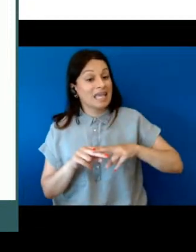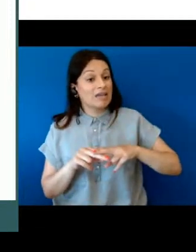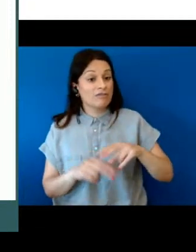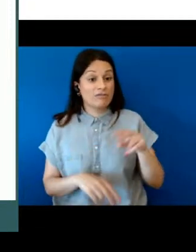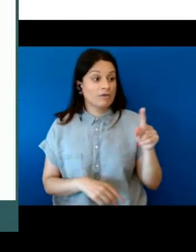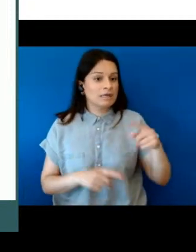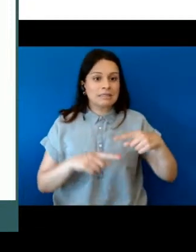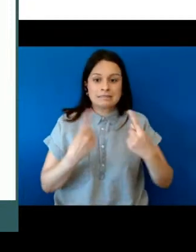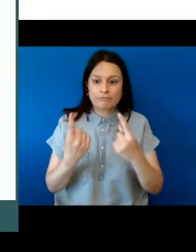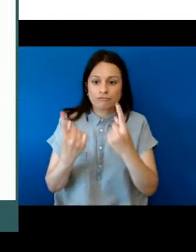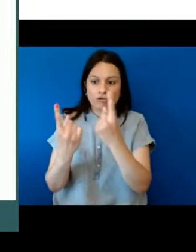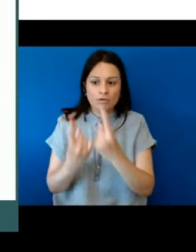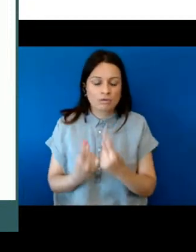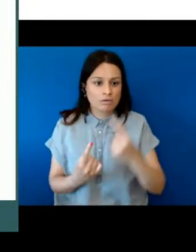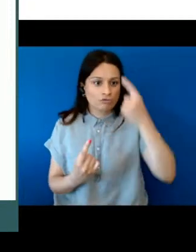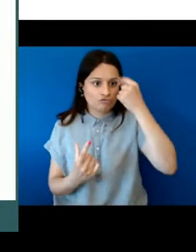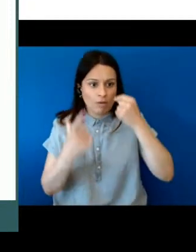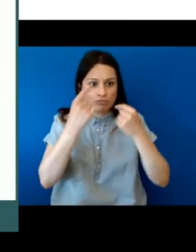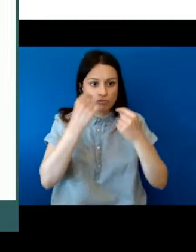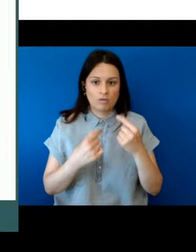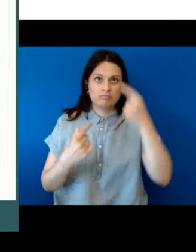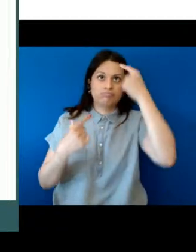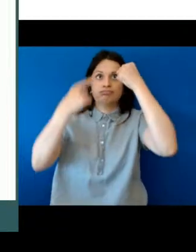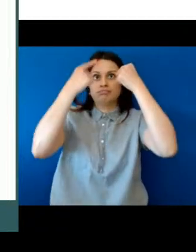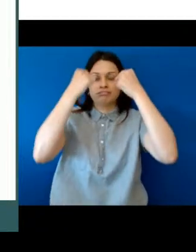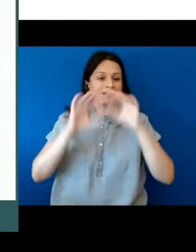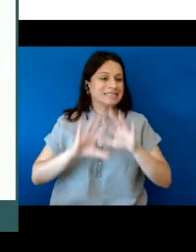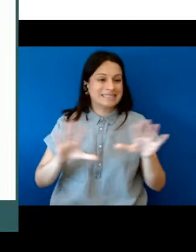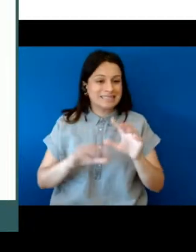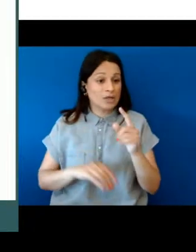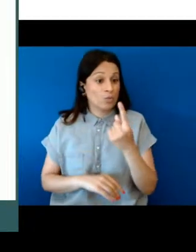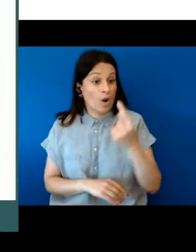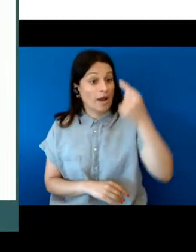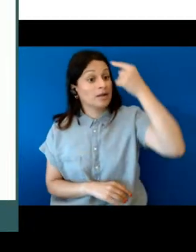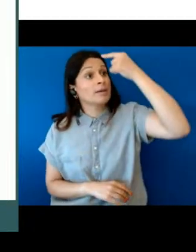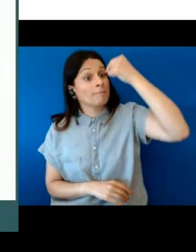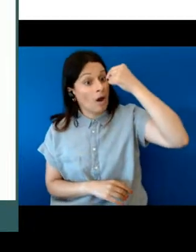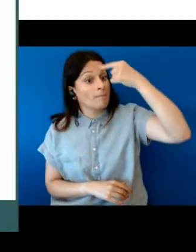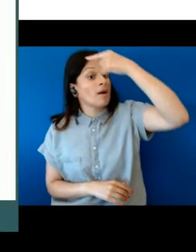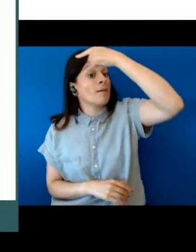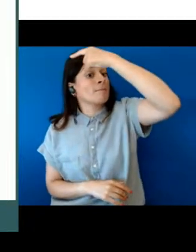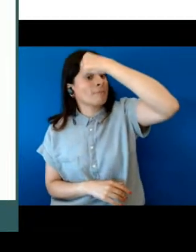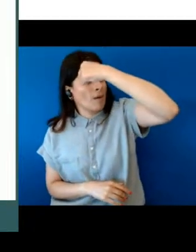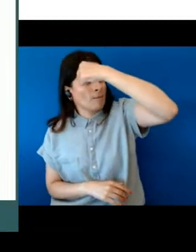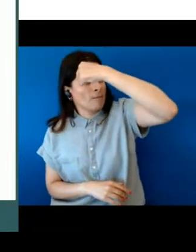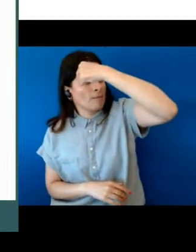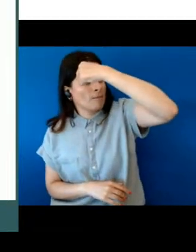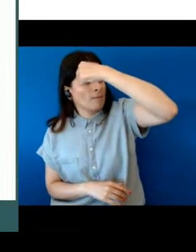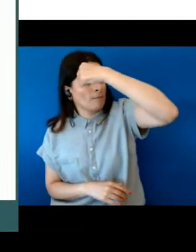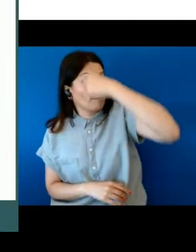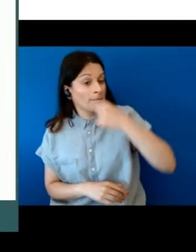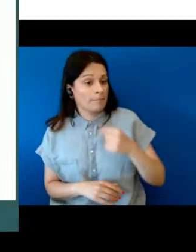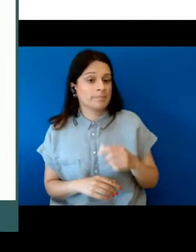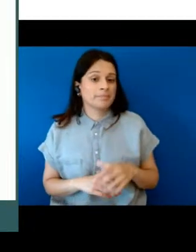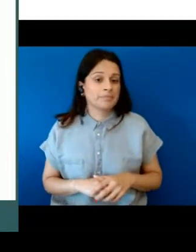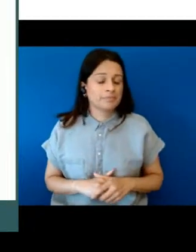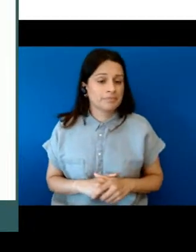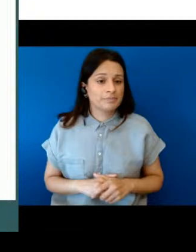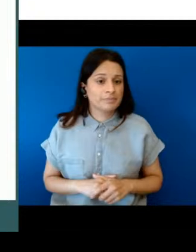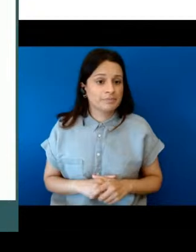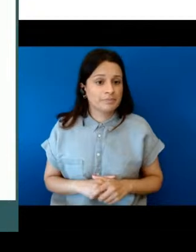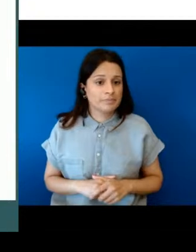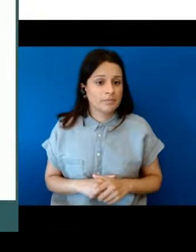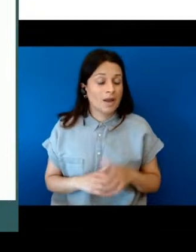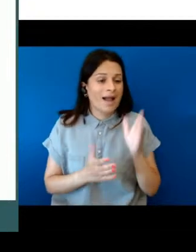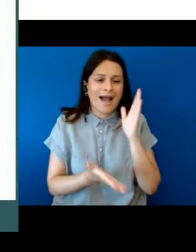once. However, only one drop should be instilled at a time. So important to wash the hands